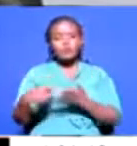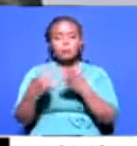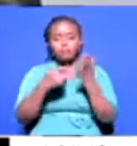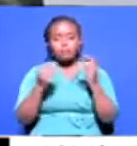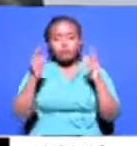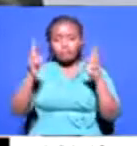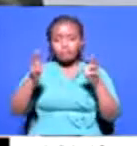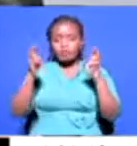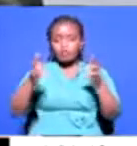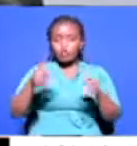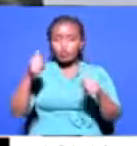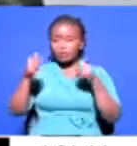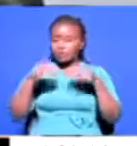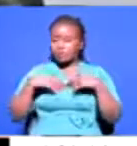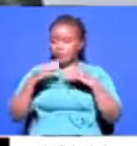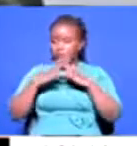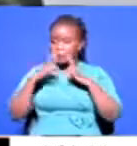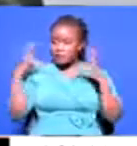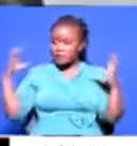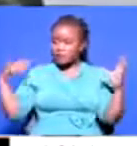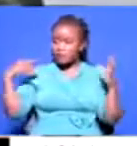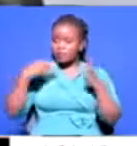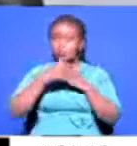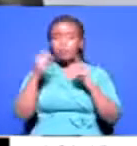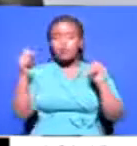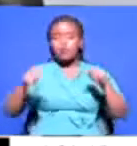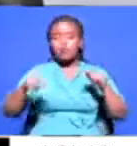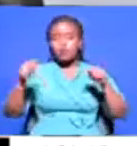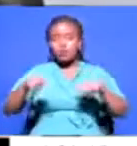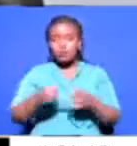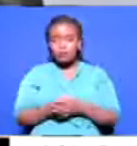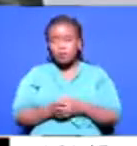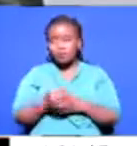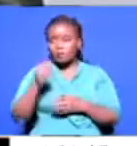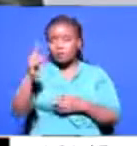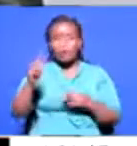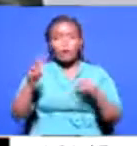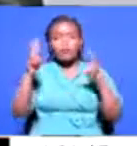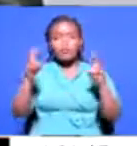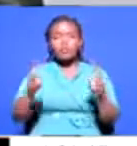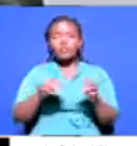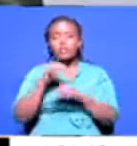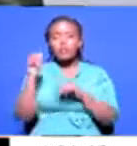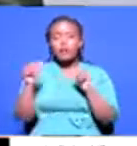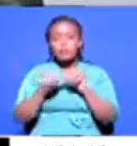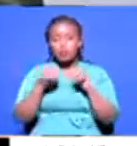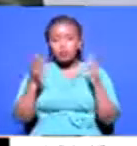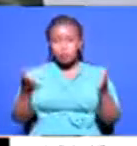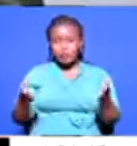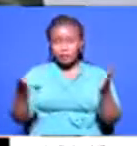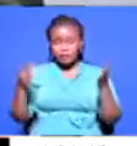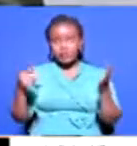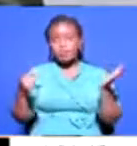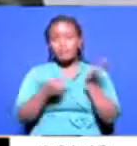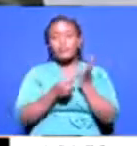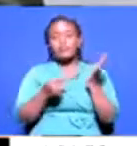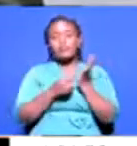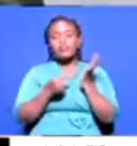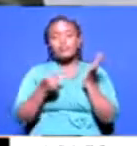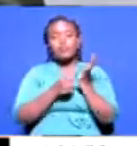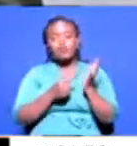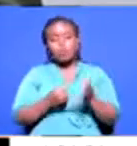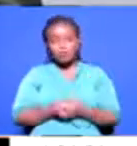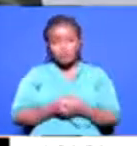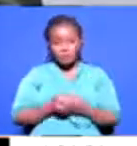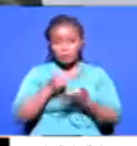have been brought so far, I think one issue that came up was the issue about technology helping us